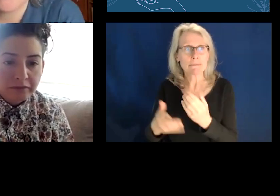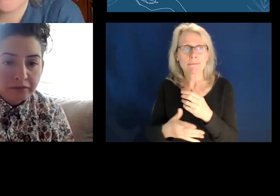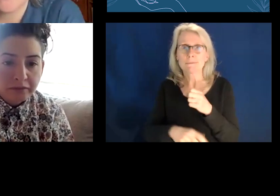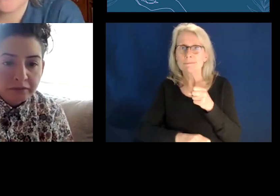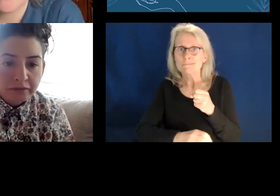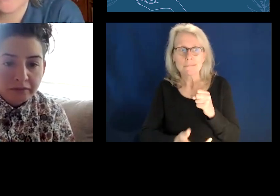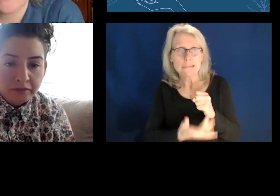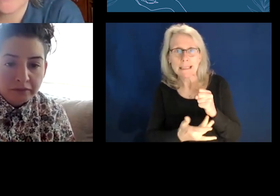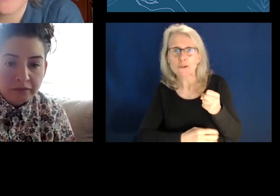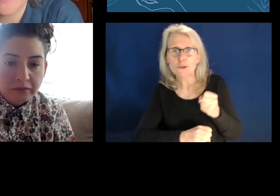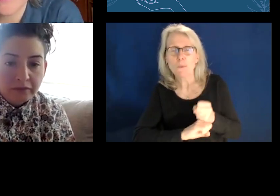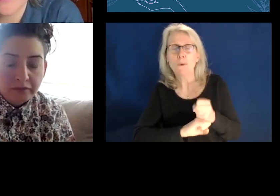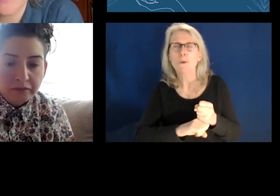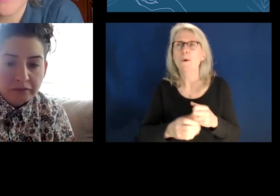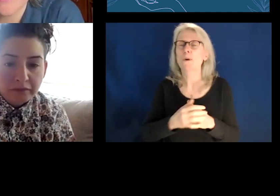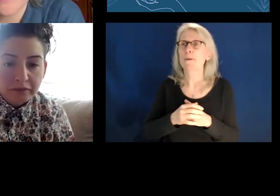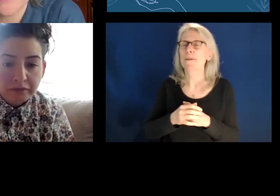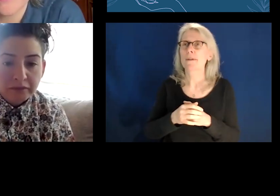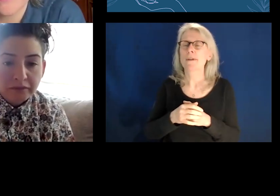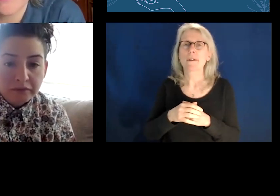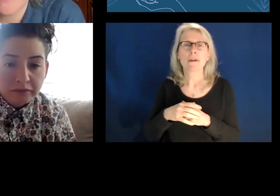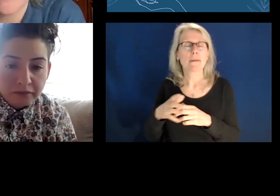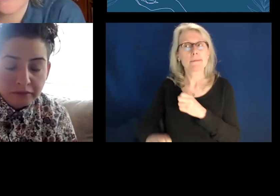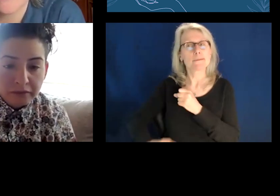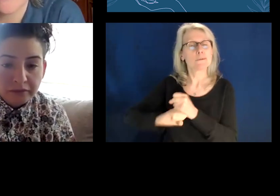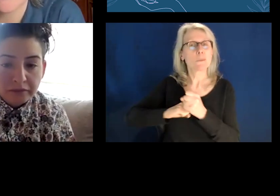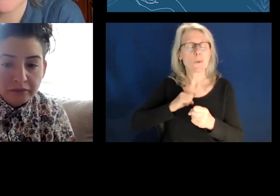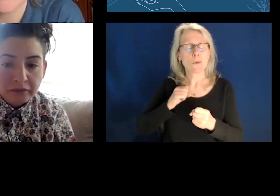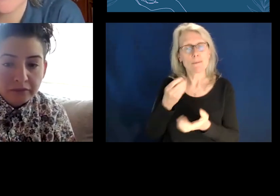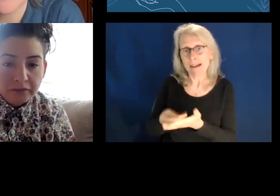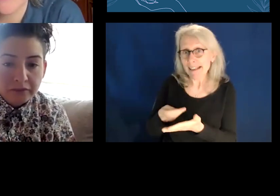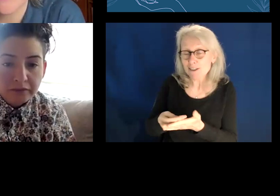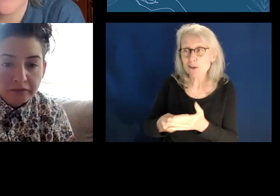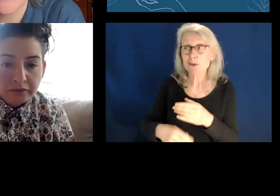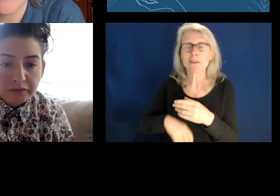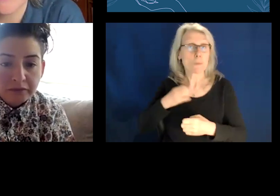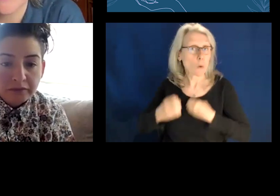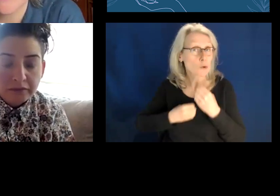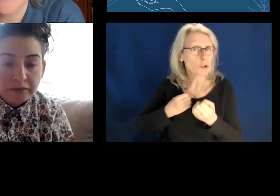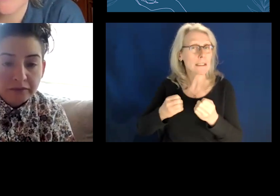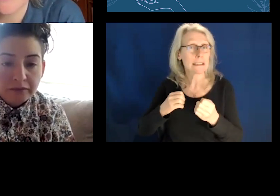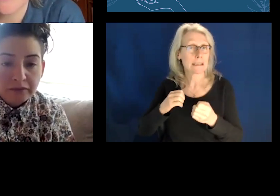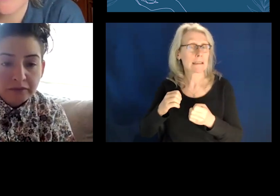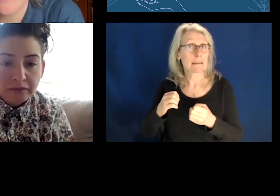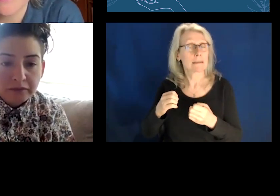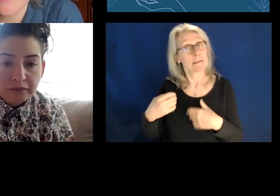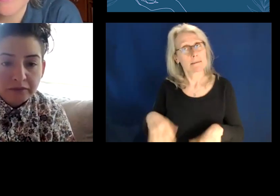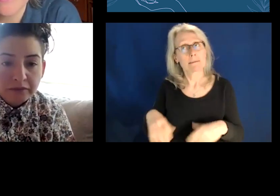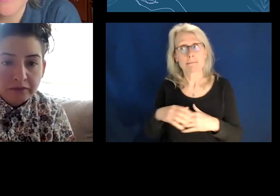in tech and kind of mentally, emotionally, and then of course also financially, to be afforded this